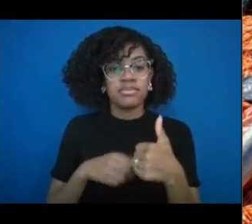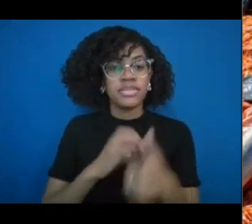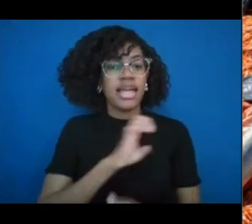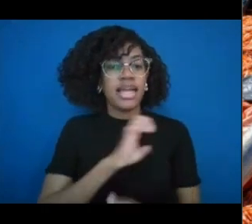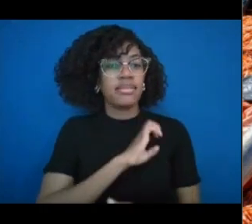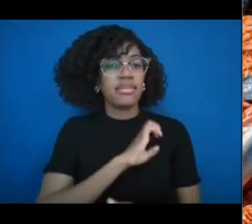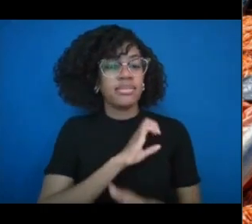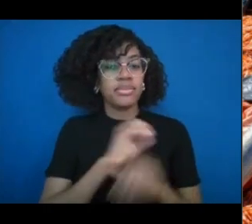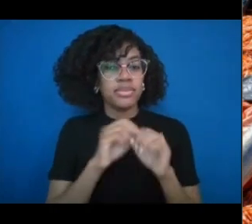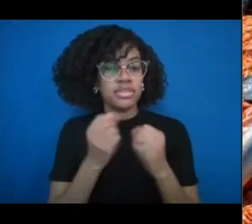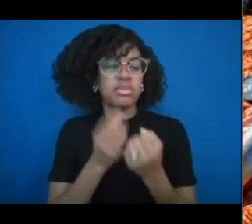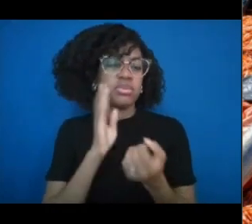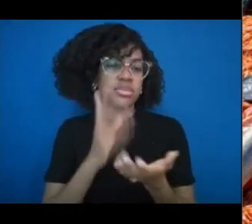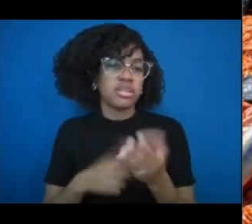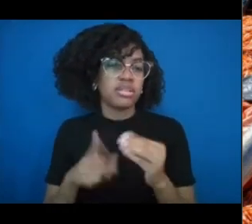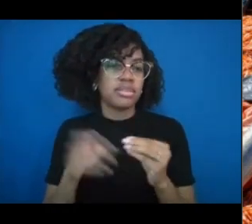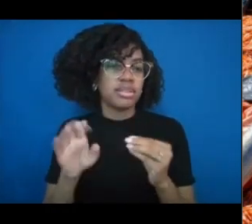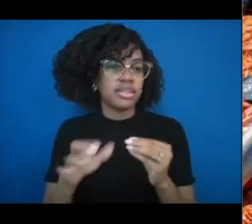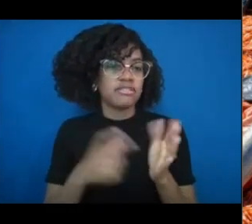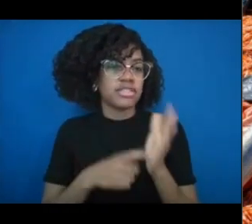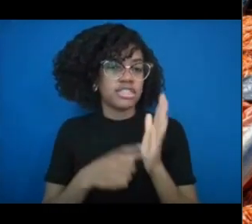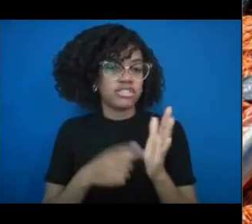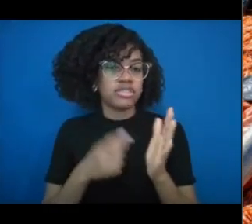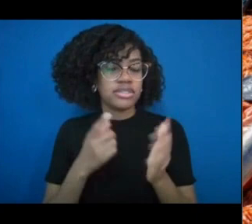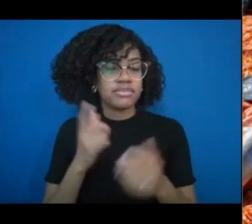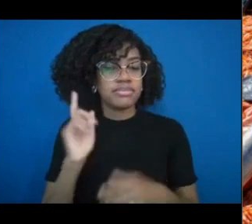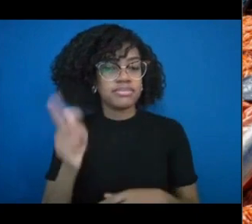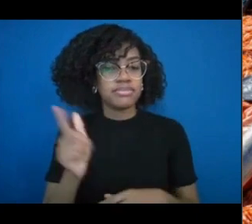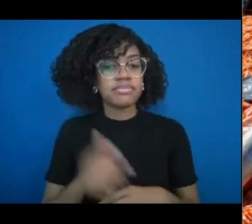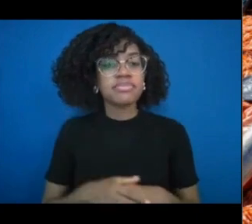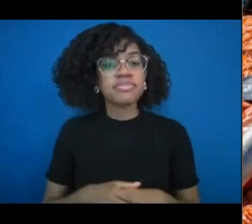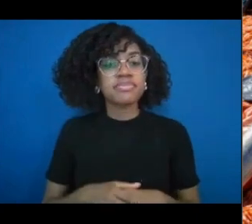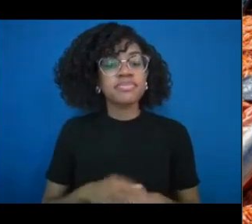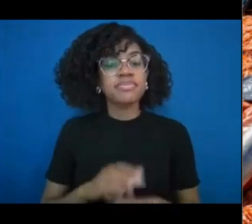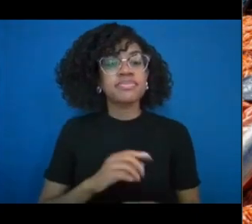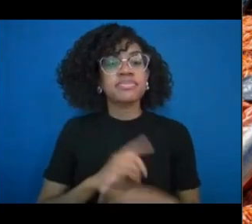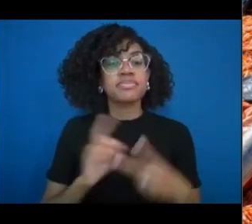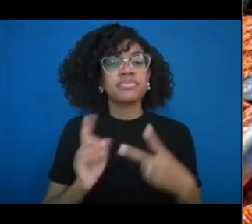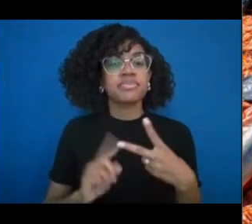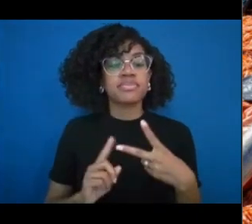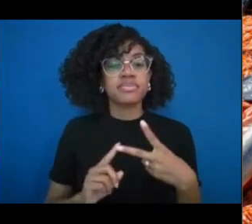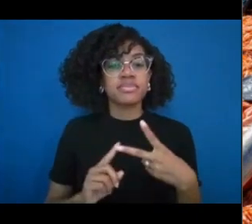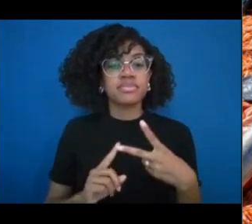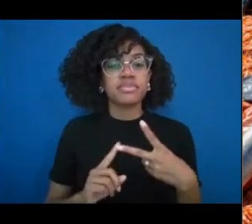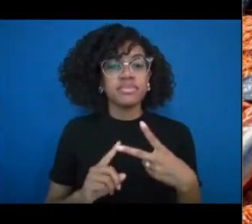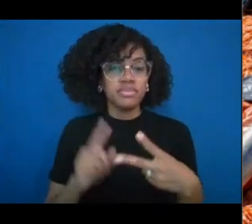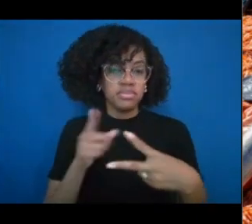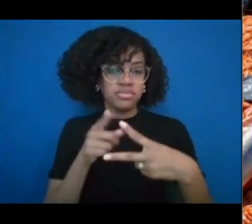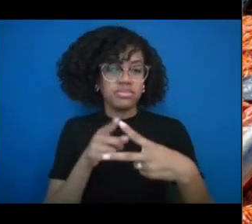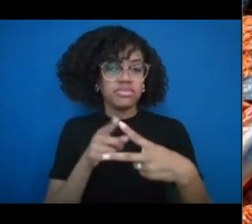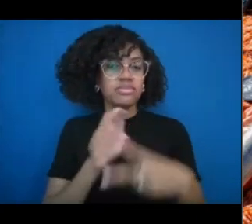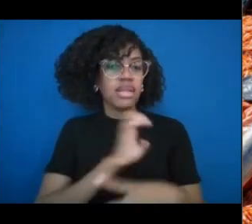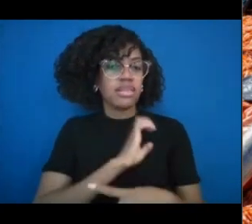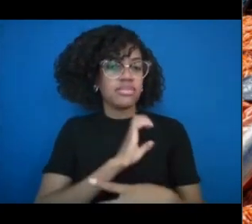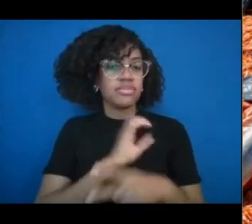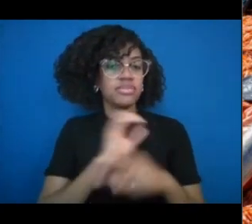the eligibility criteria shortly. But eligible